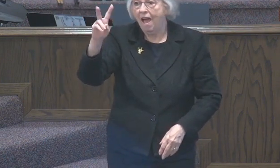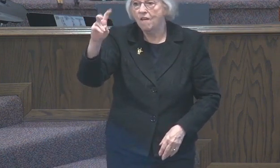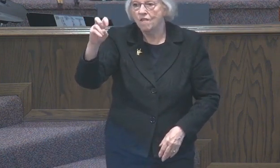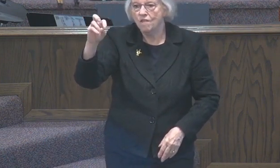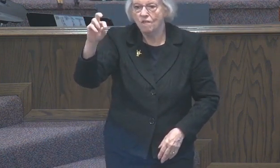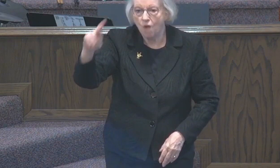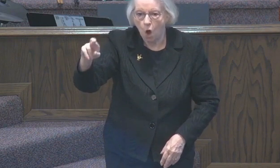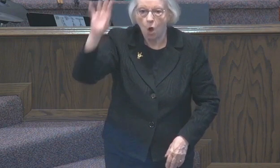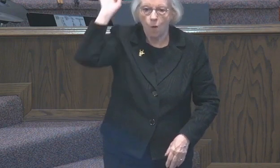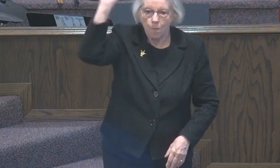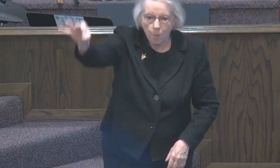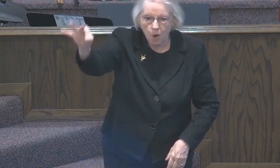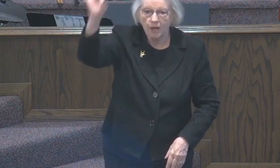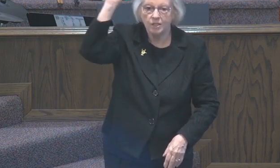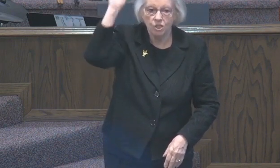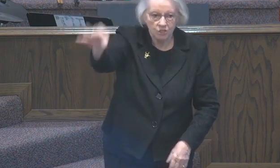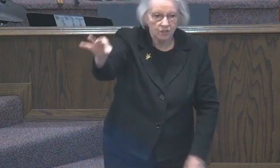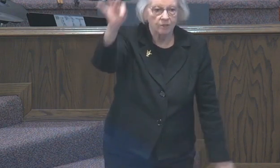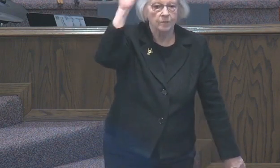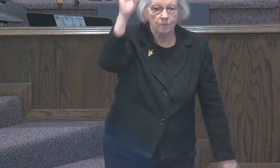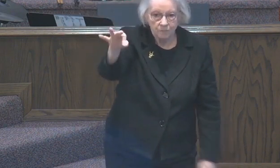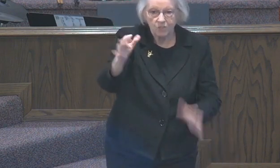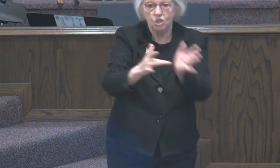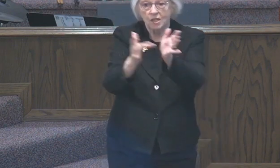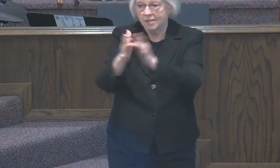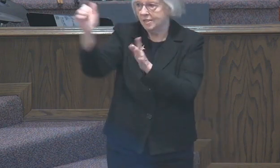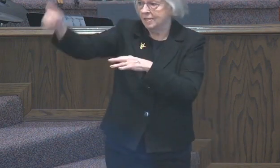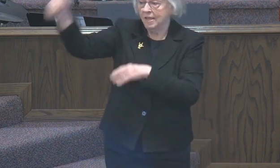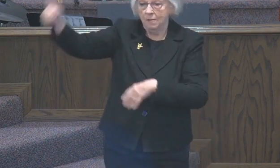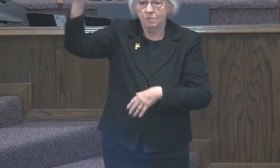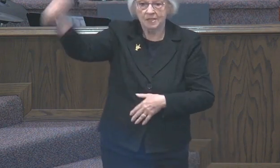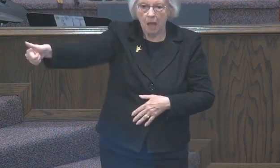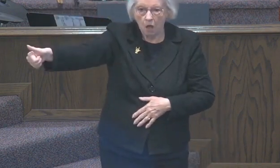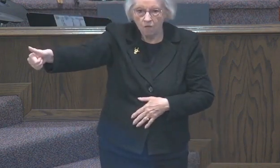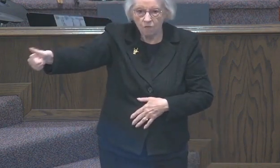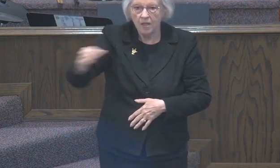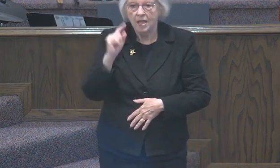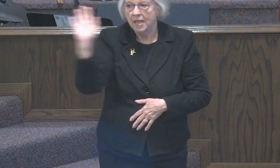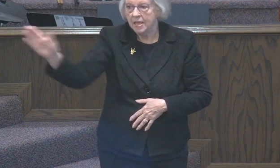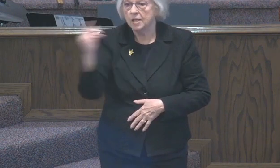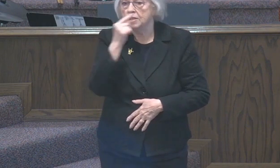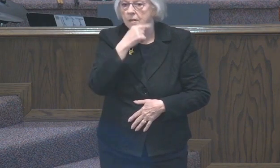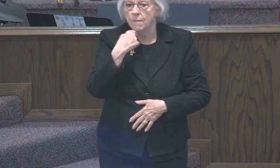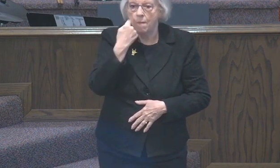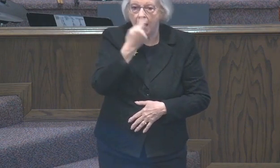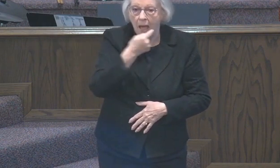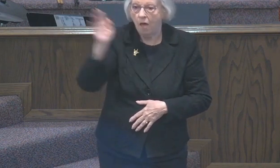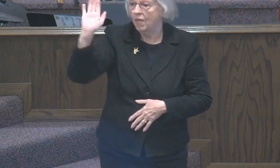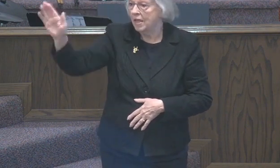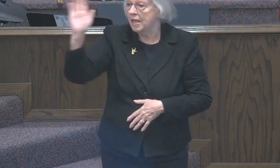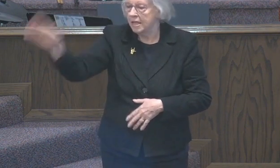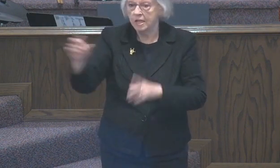The entirety of the Sermon on the Mount from start to finish without any embellishments because it